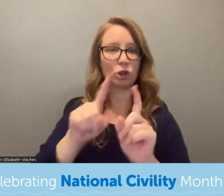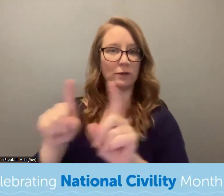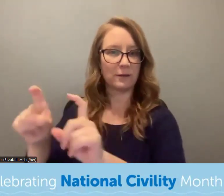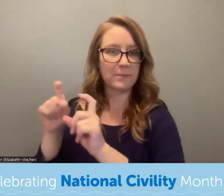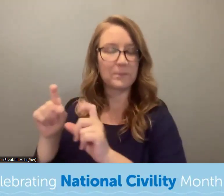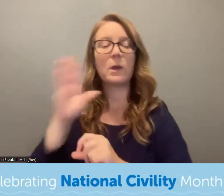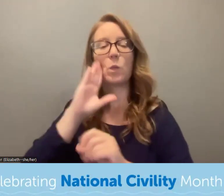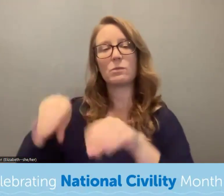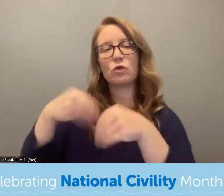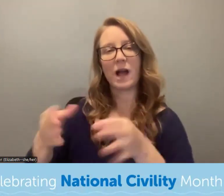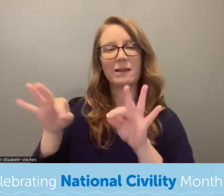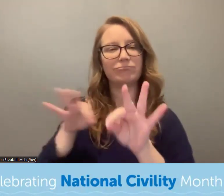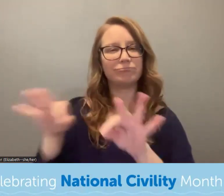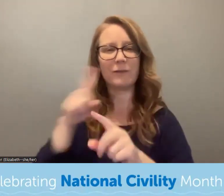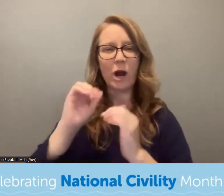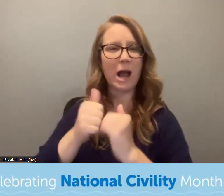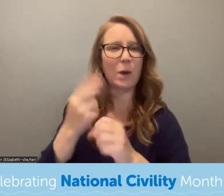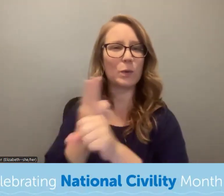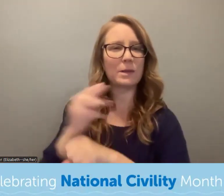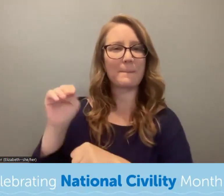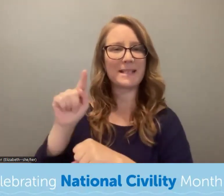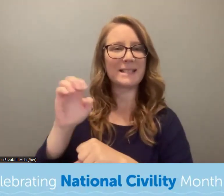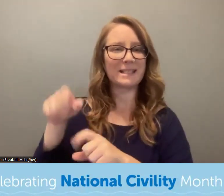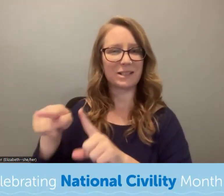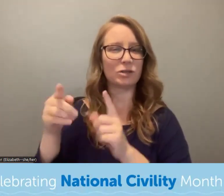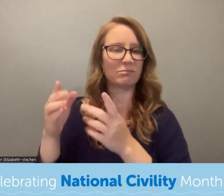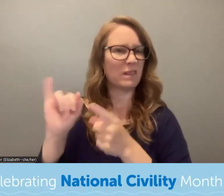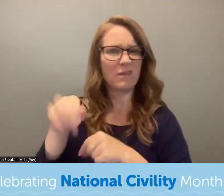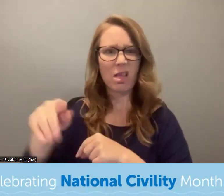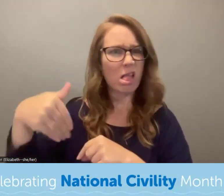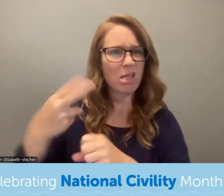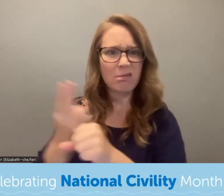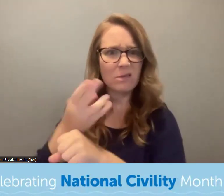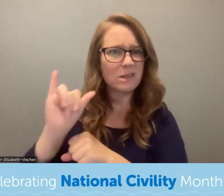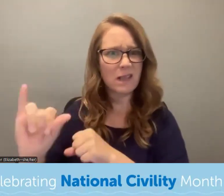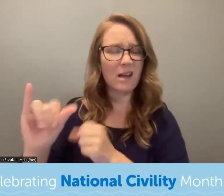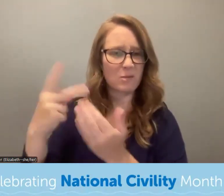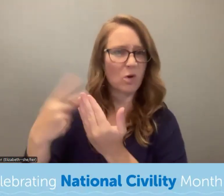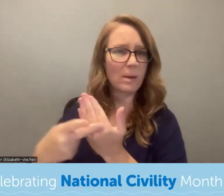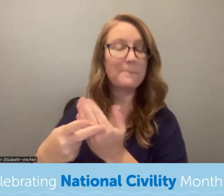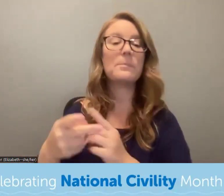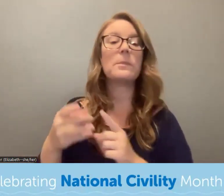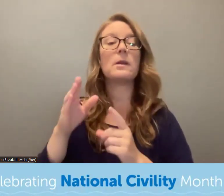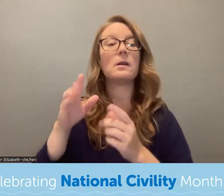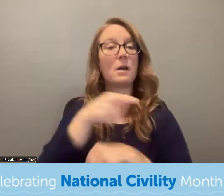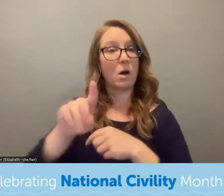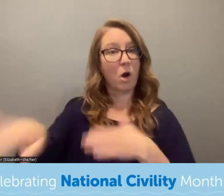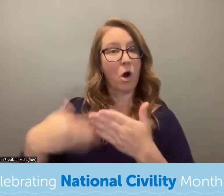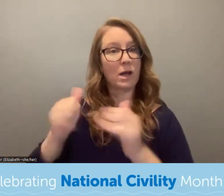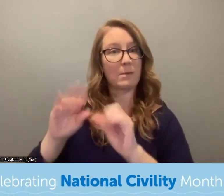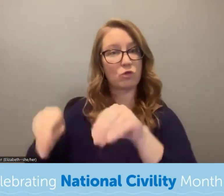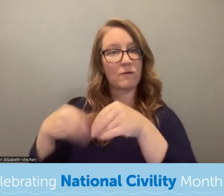we'll provide a little direction on how to use Menti if you haven't used it before. And this will allow you all to provide